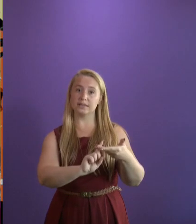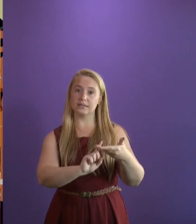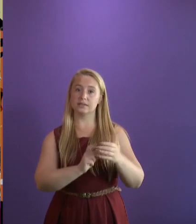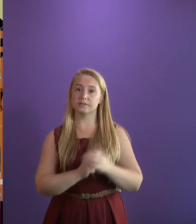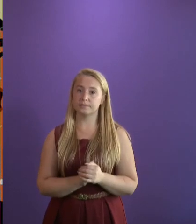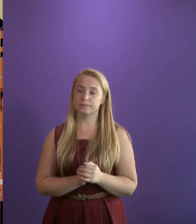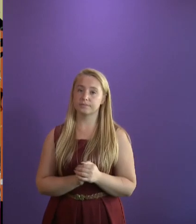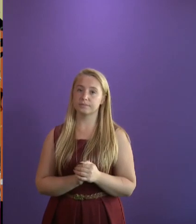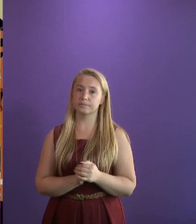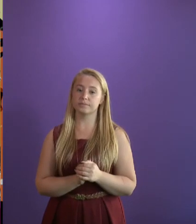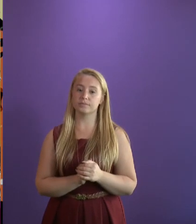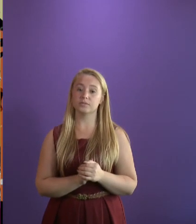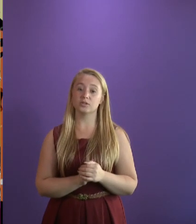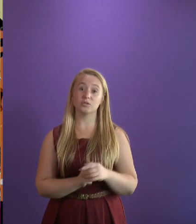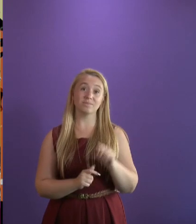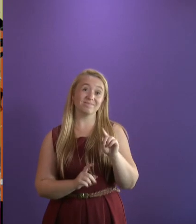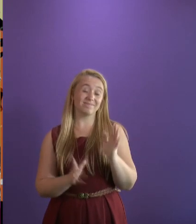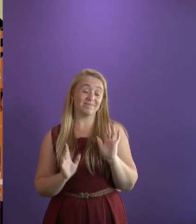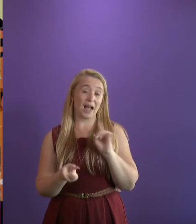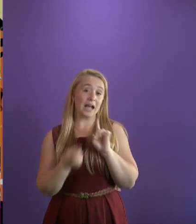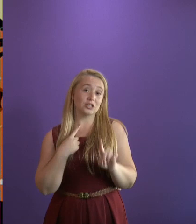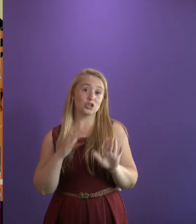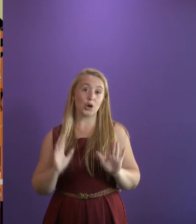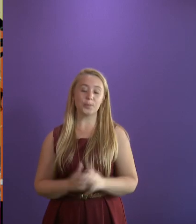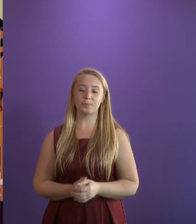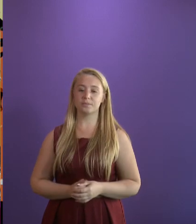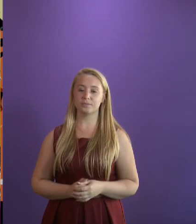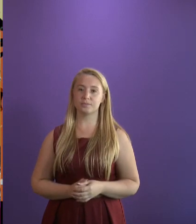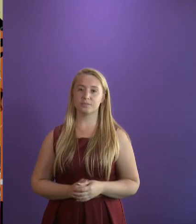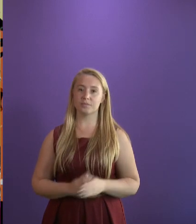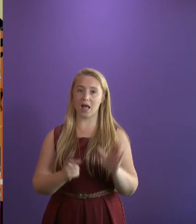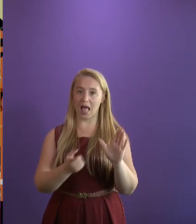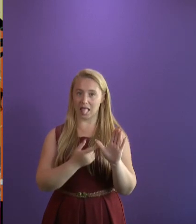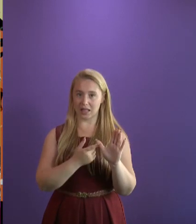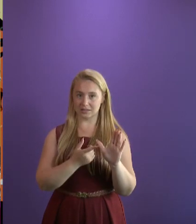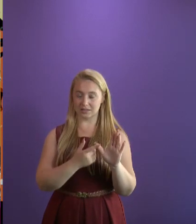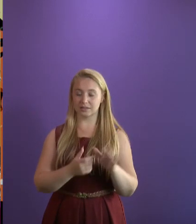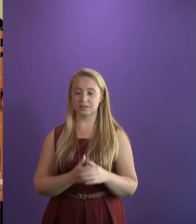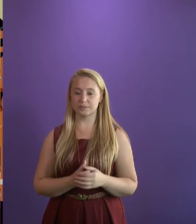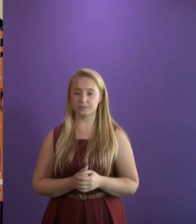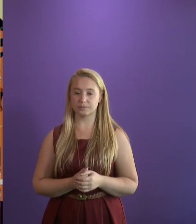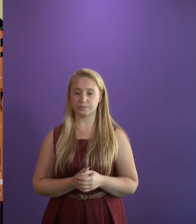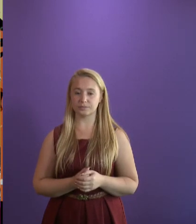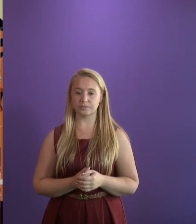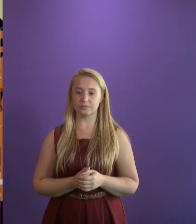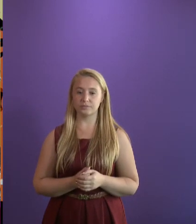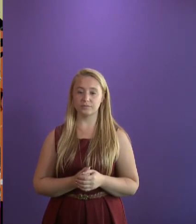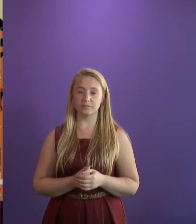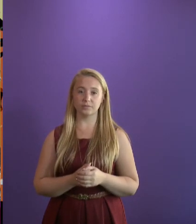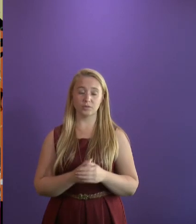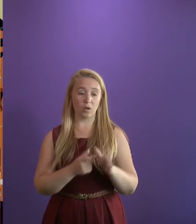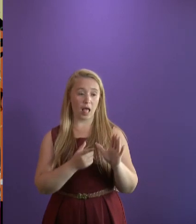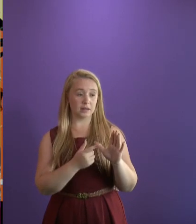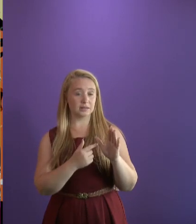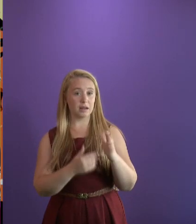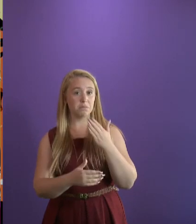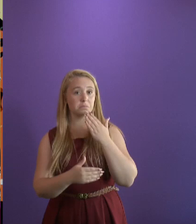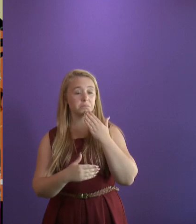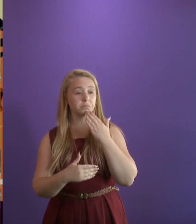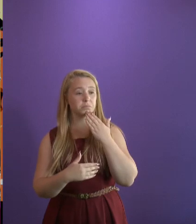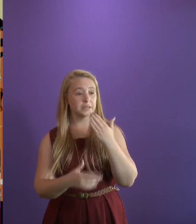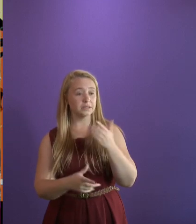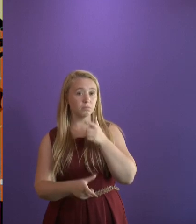But yeah, that kind of is my answer. Okay, Alison, and can I perhaps ask you to comment? I've got a